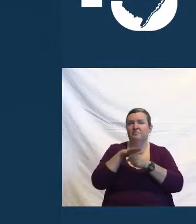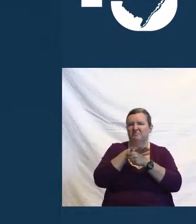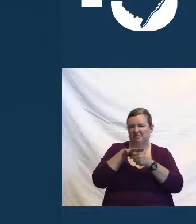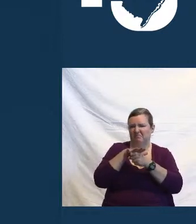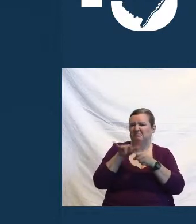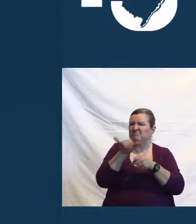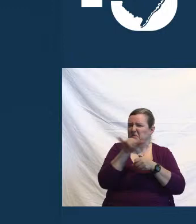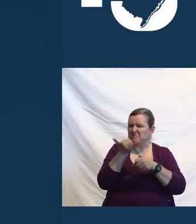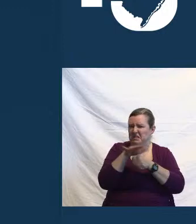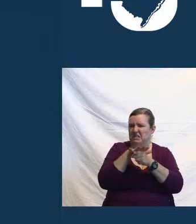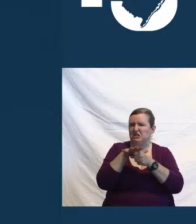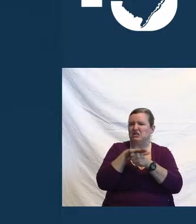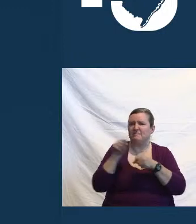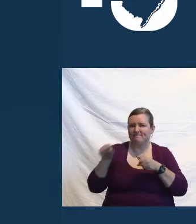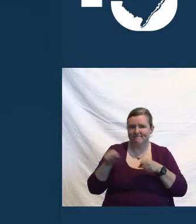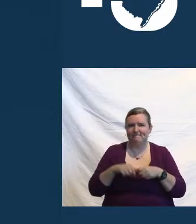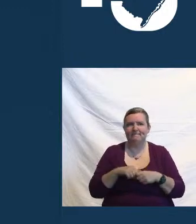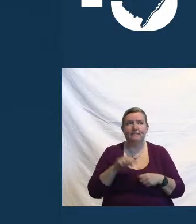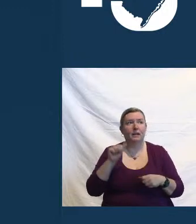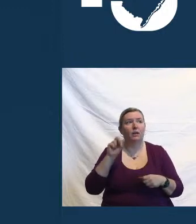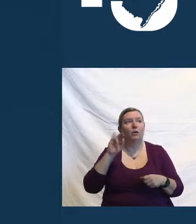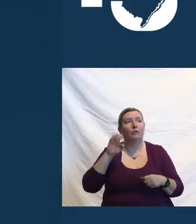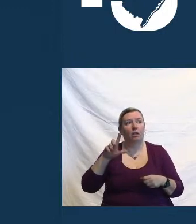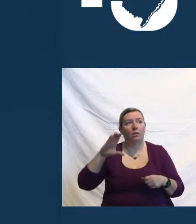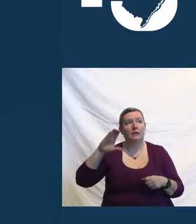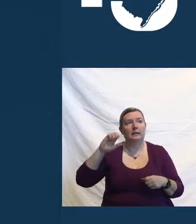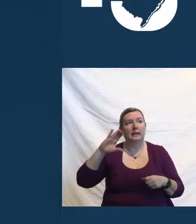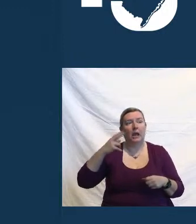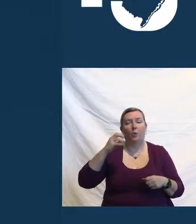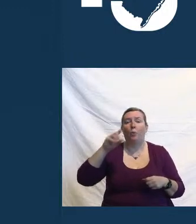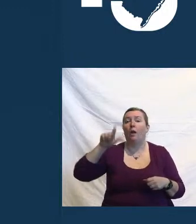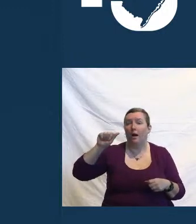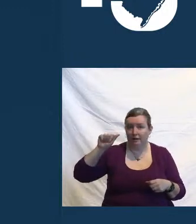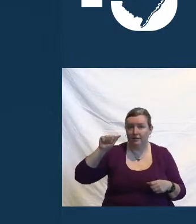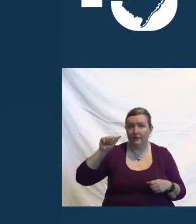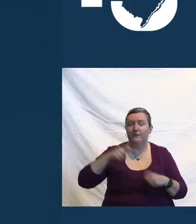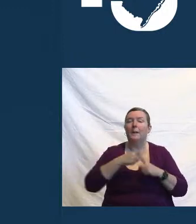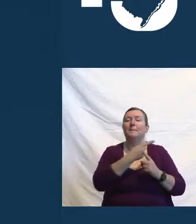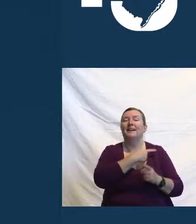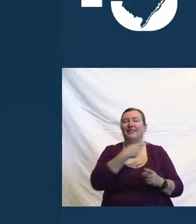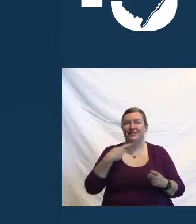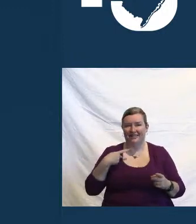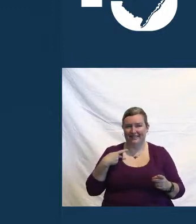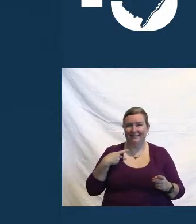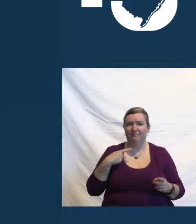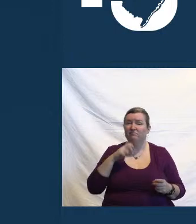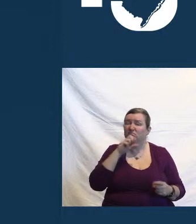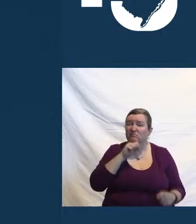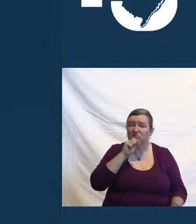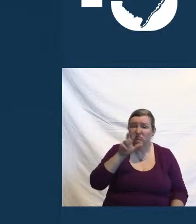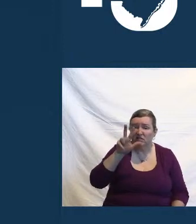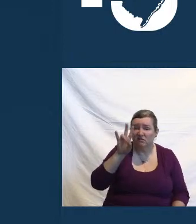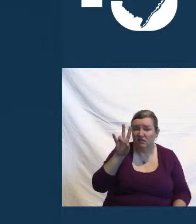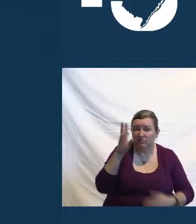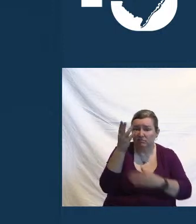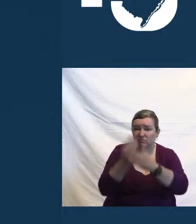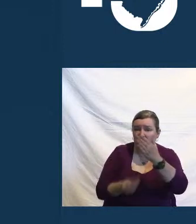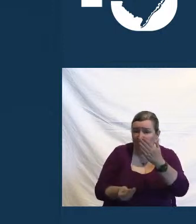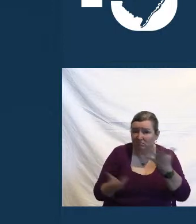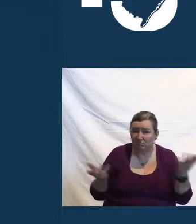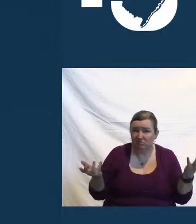we remember this guy, Ariel Cachola of Patterson. He was just 37 years old and he passed on April